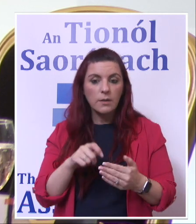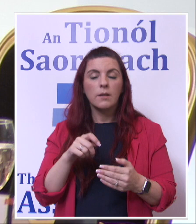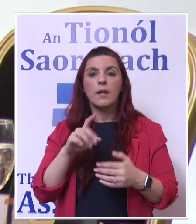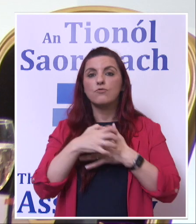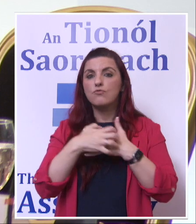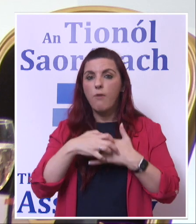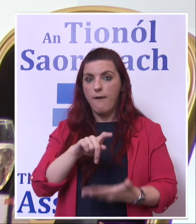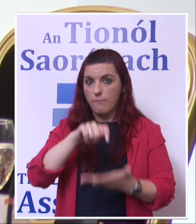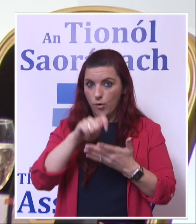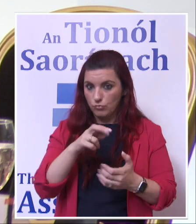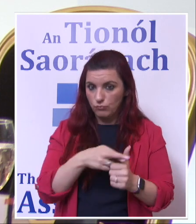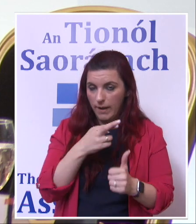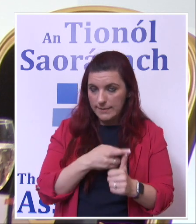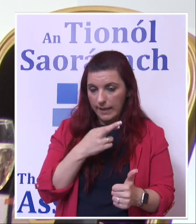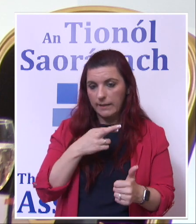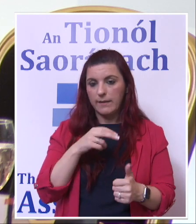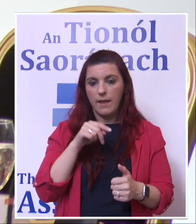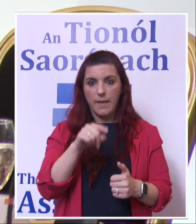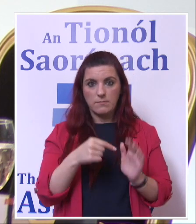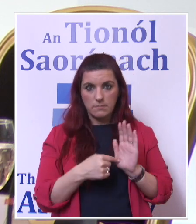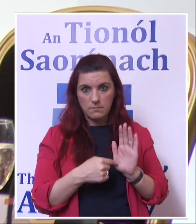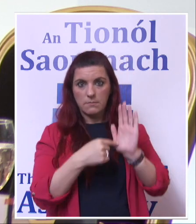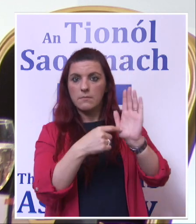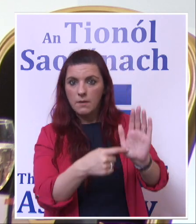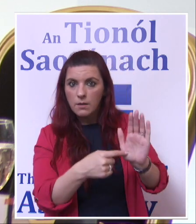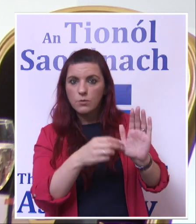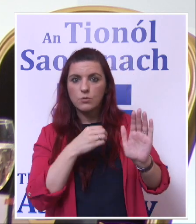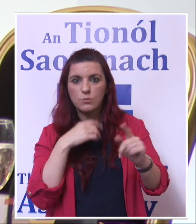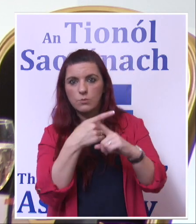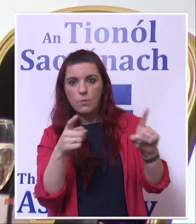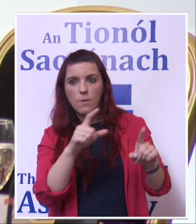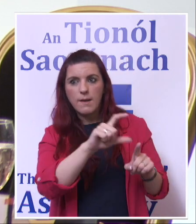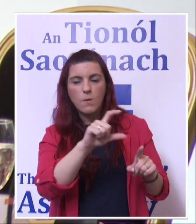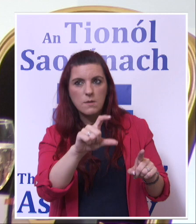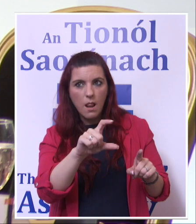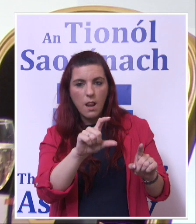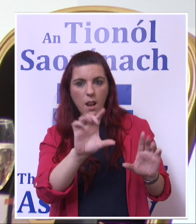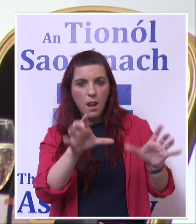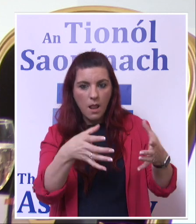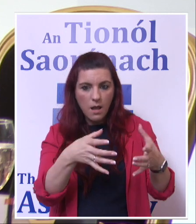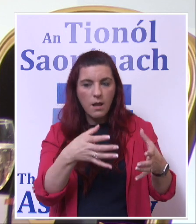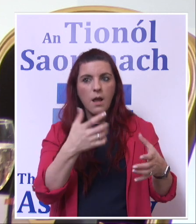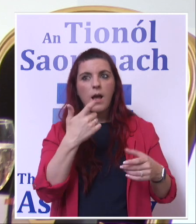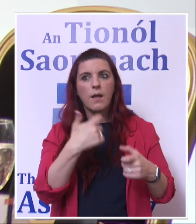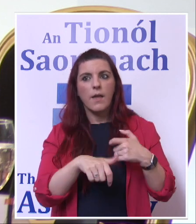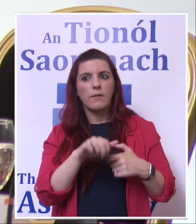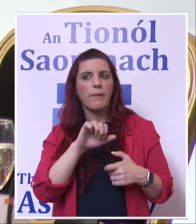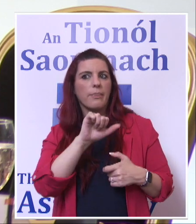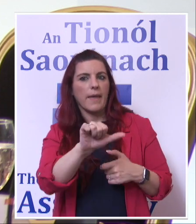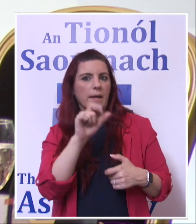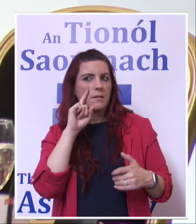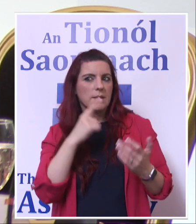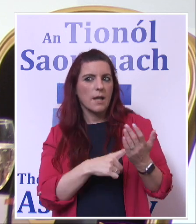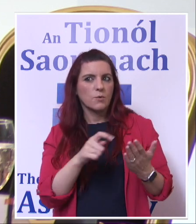draft budget, and then that will be brought before the council, and it has to be voted on by